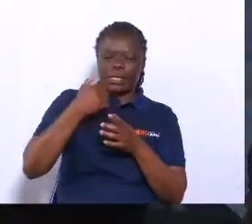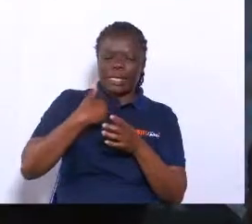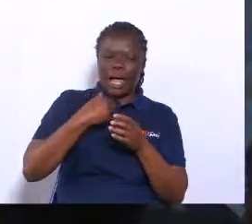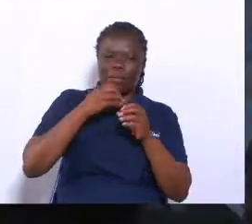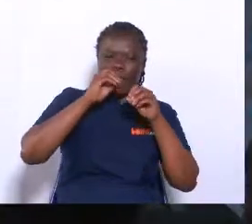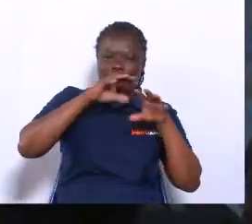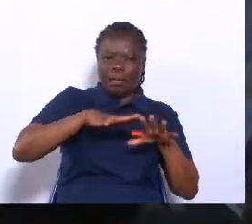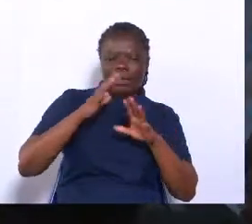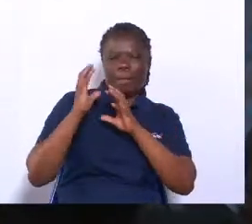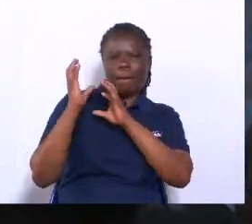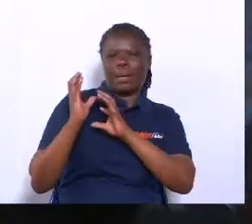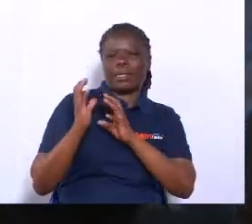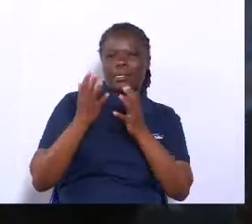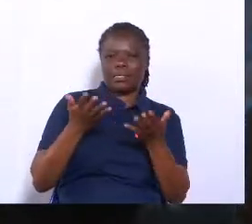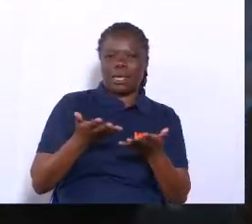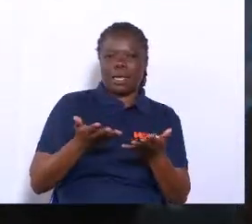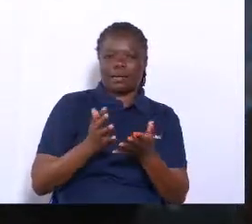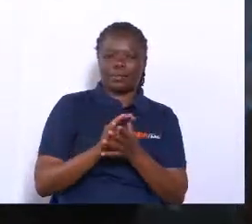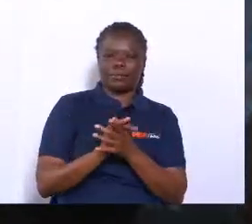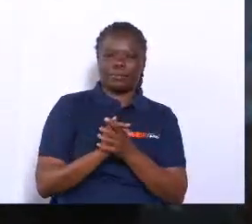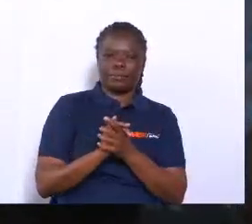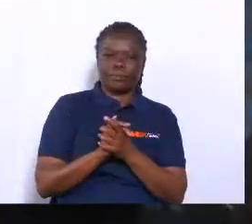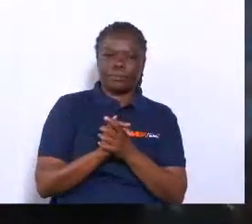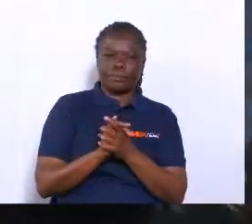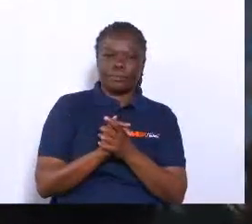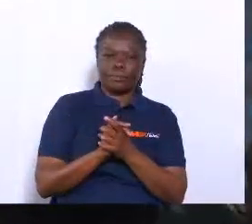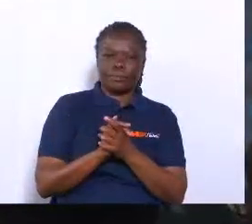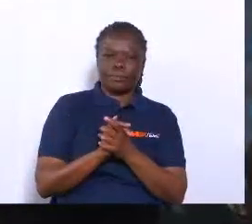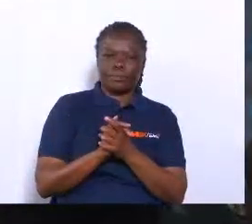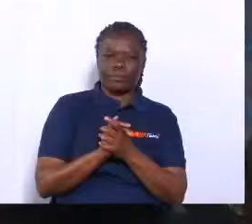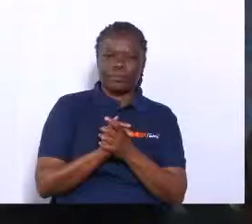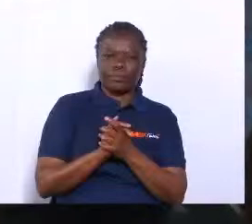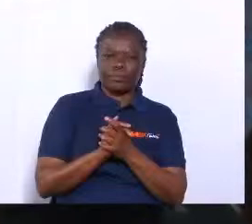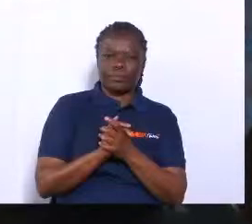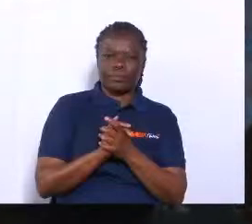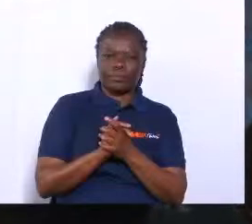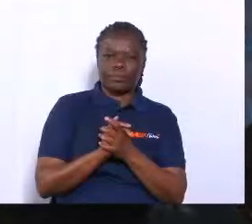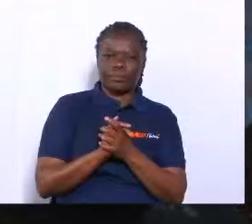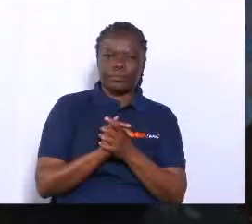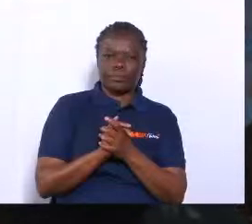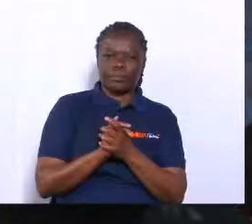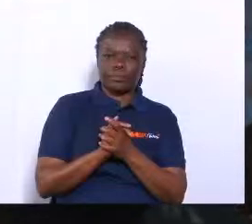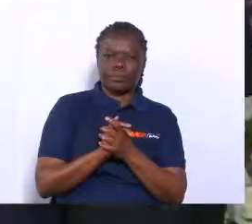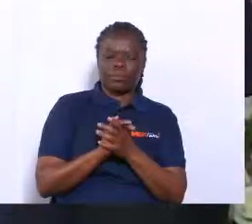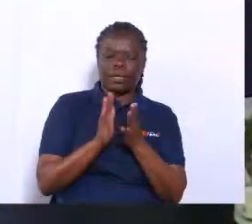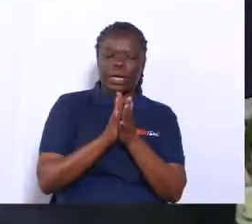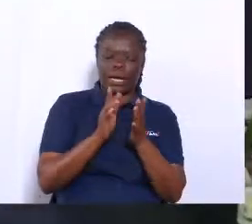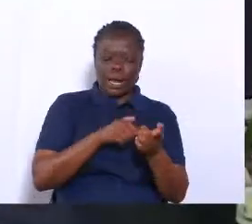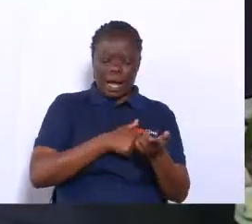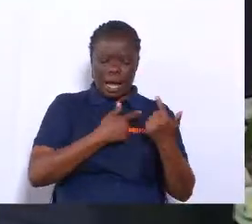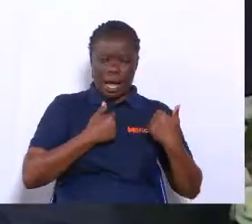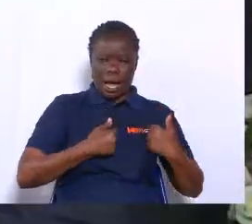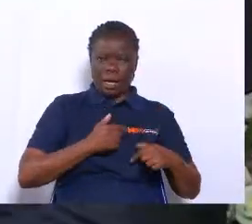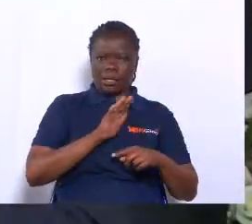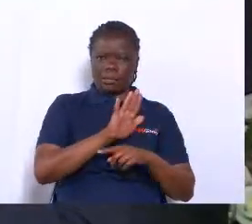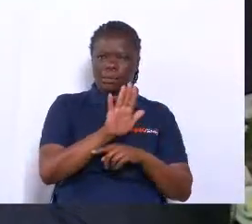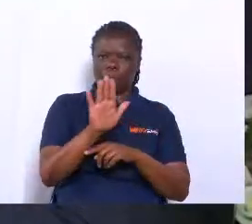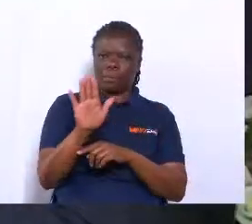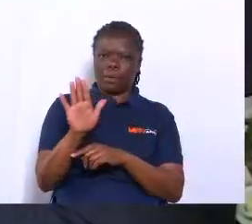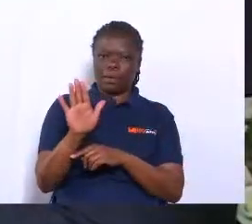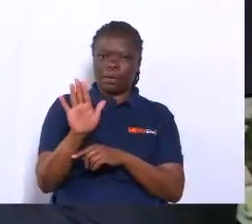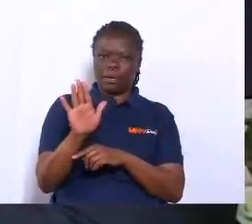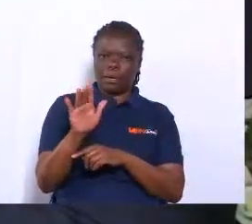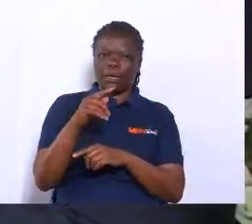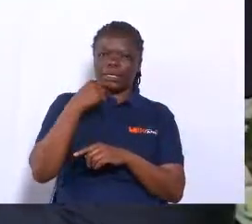my burdens here. Bwana Yesu nimekuja jinsi nilivyo na dhambi zangu. And in your heart, na katika moyo wako,